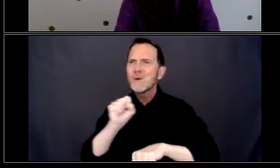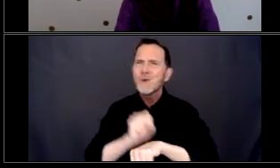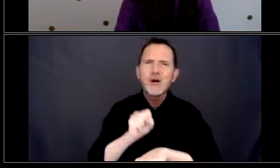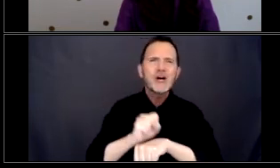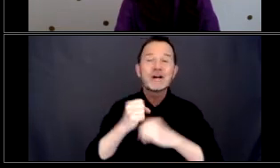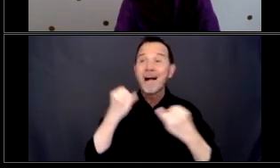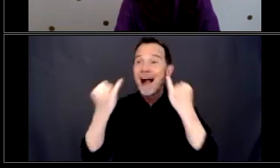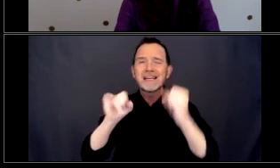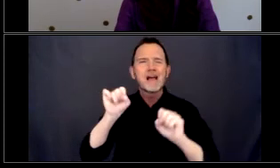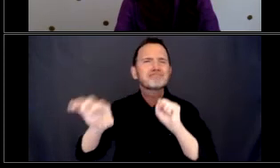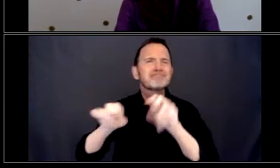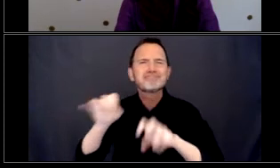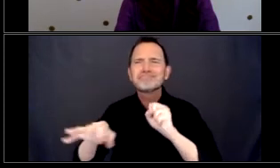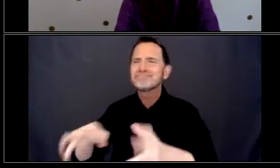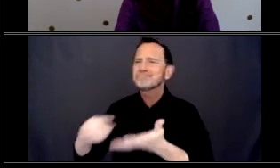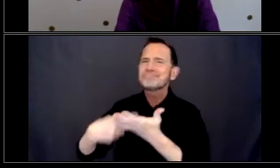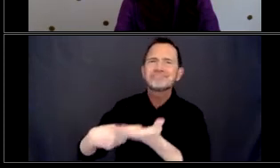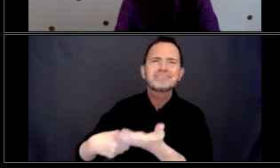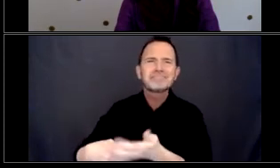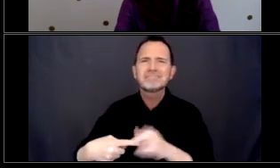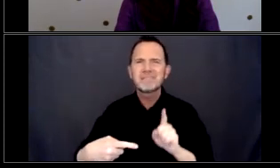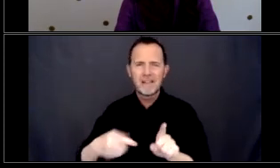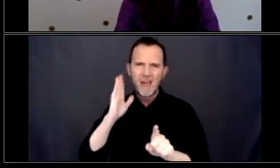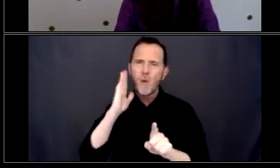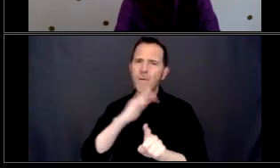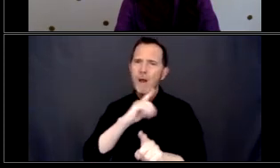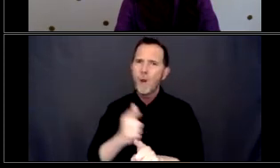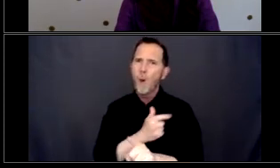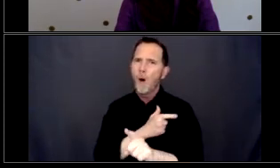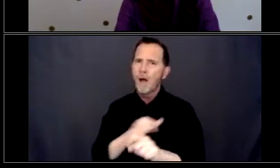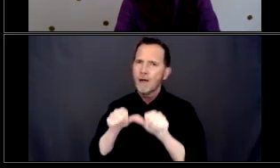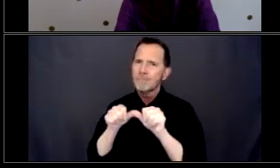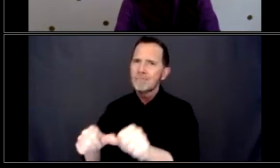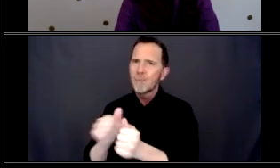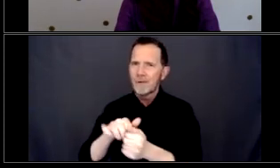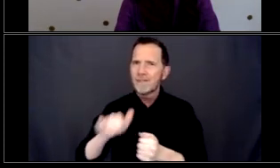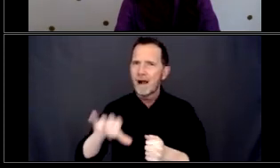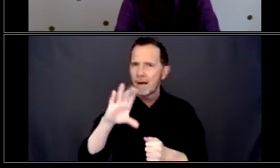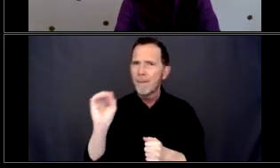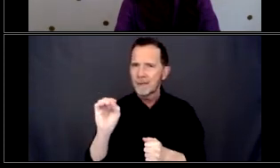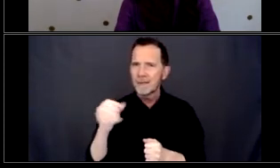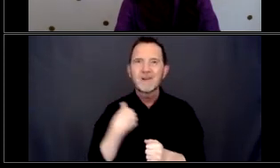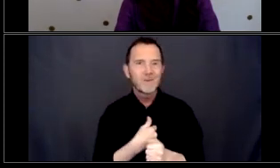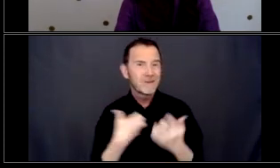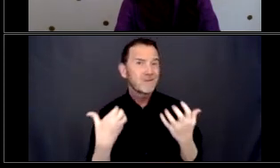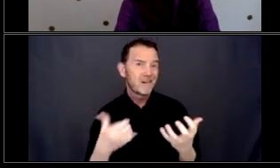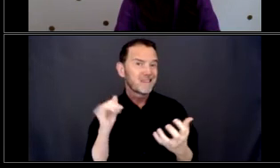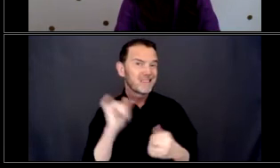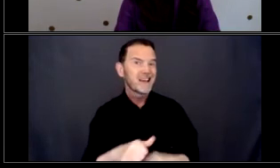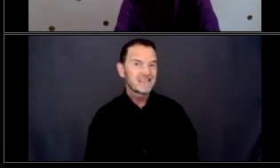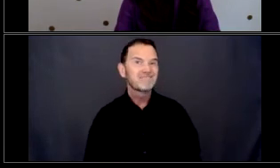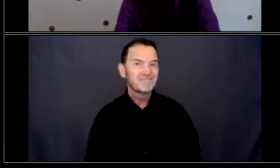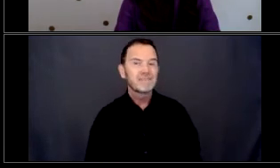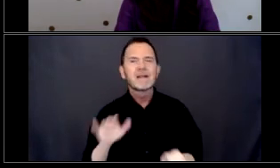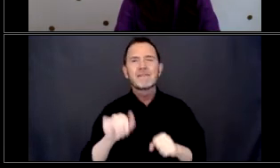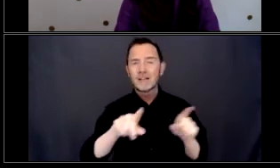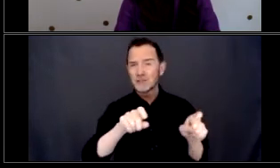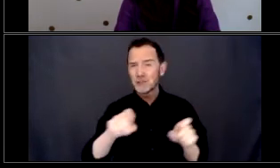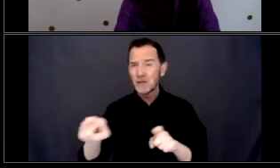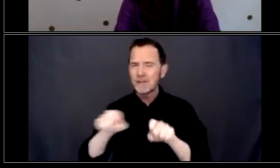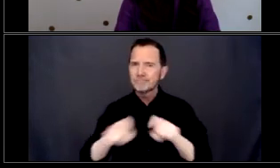great long careers and do great things for themselves and for your business. So that's and this survey happens every year.